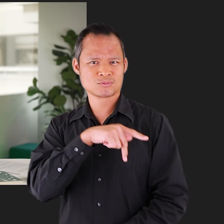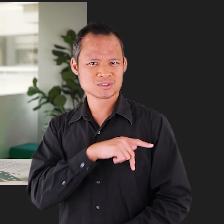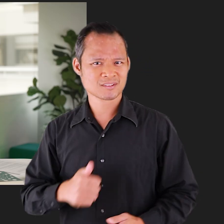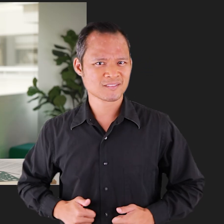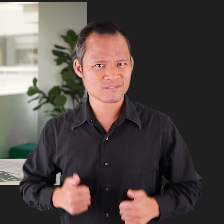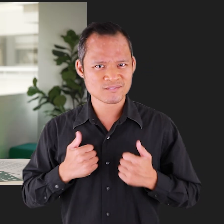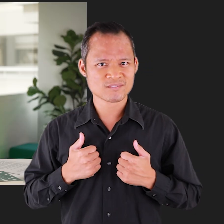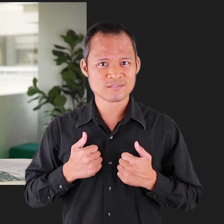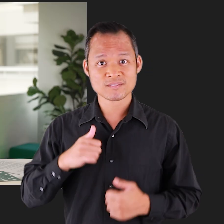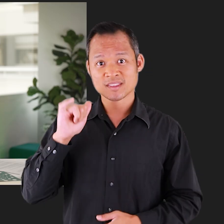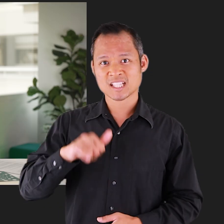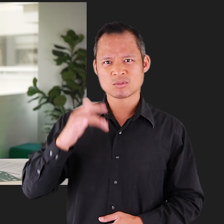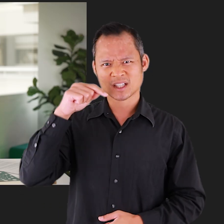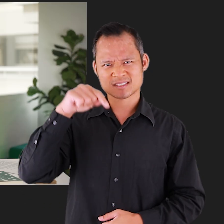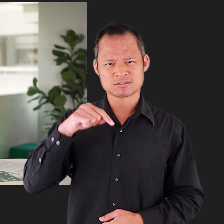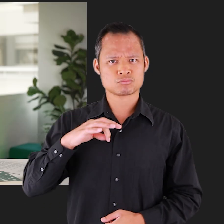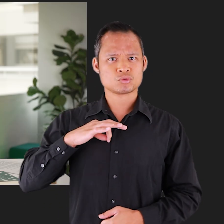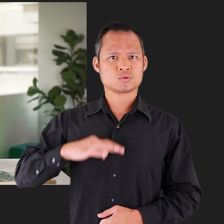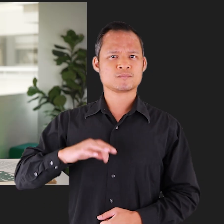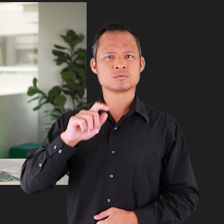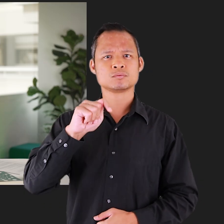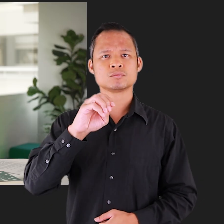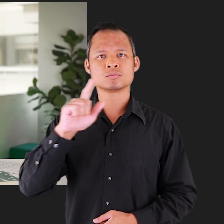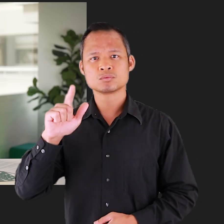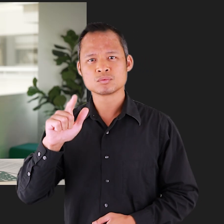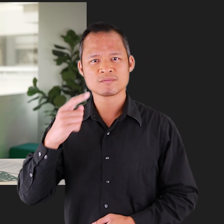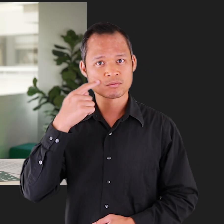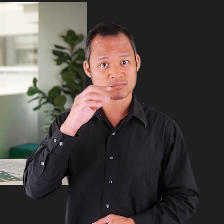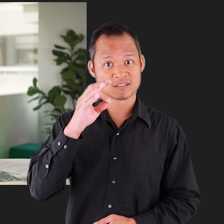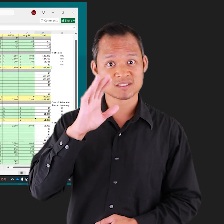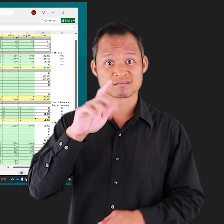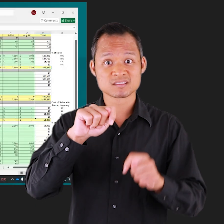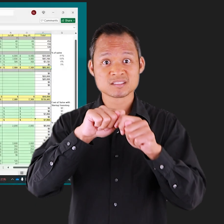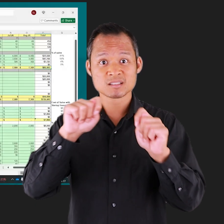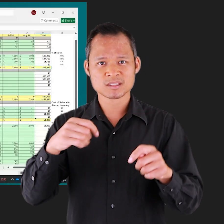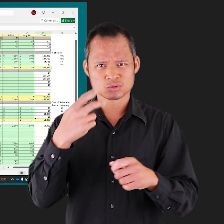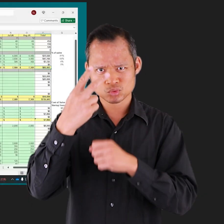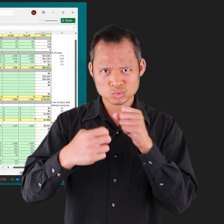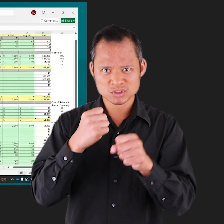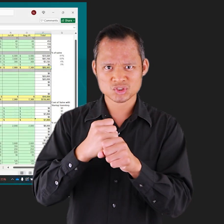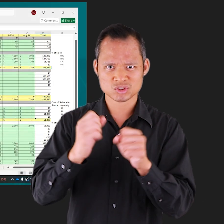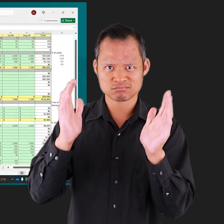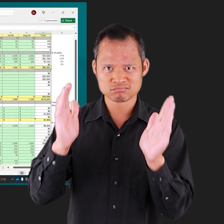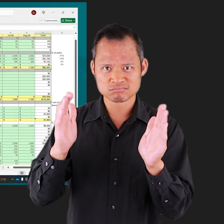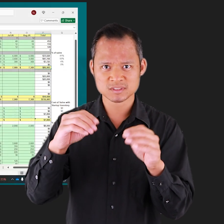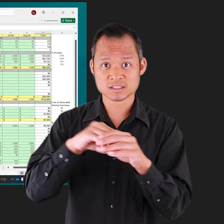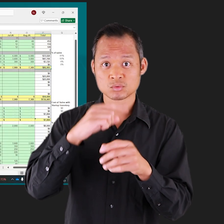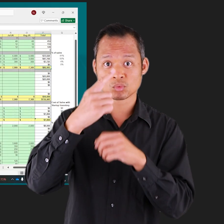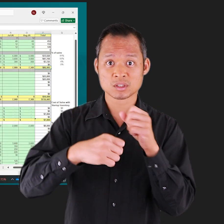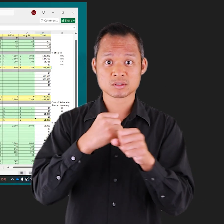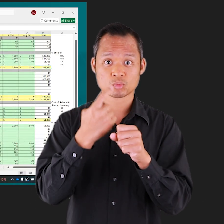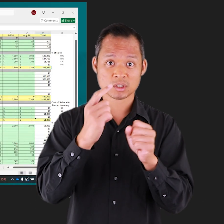cash flow is also tied to your personal life. That's why they can be such a useful tool. The Futurpreneur Cash Flow Template is a 2-year cash